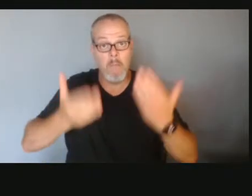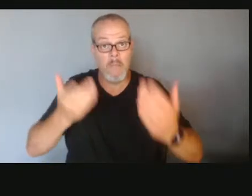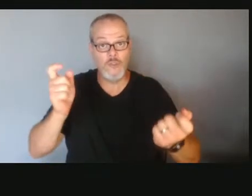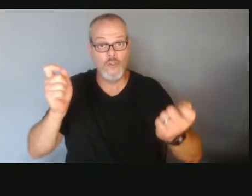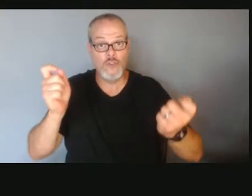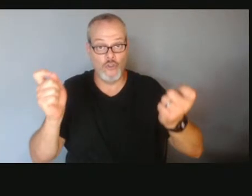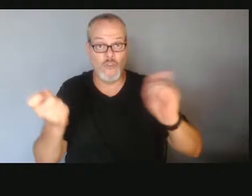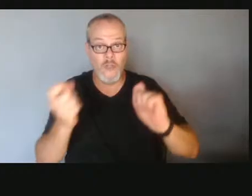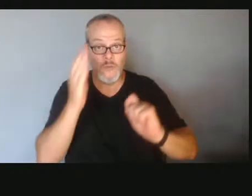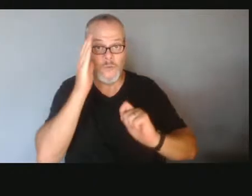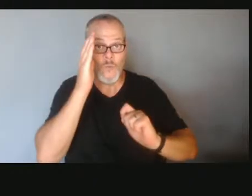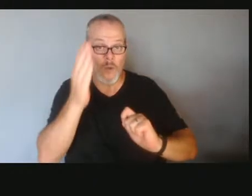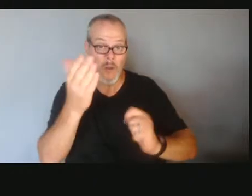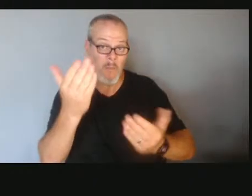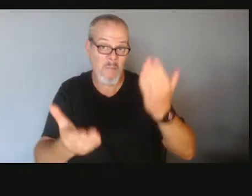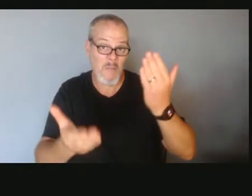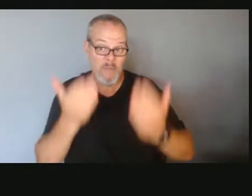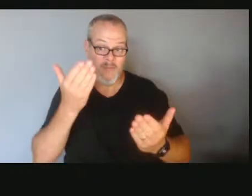and this